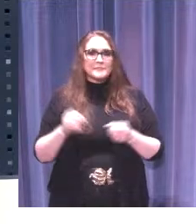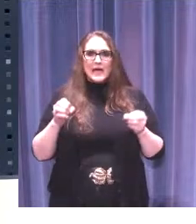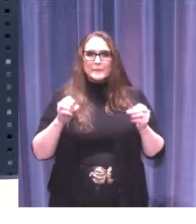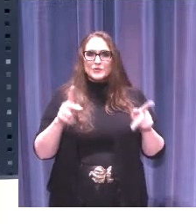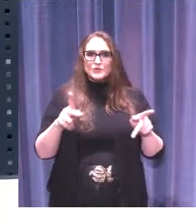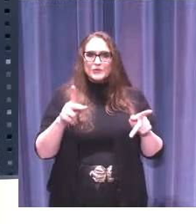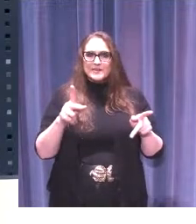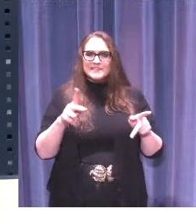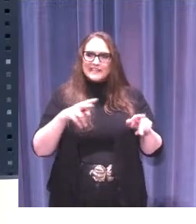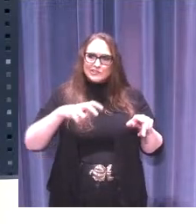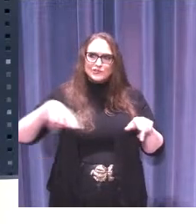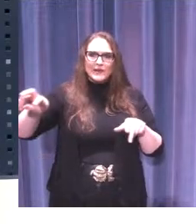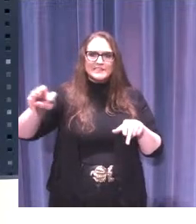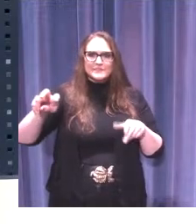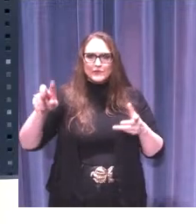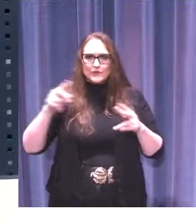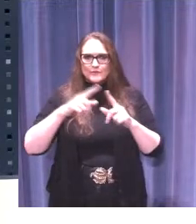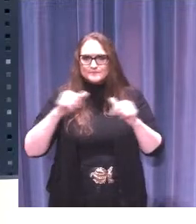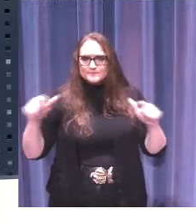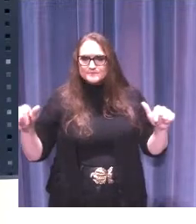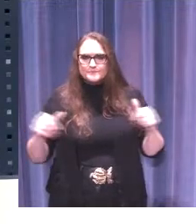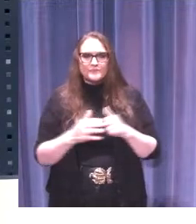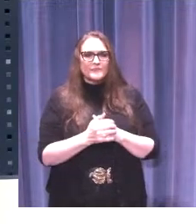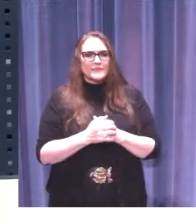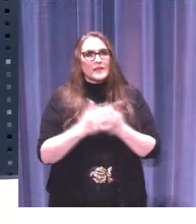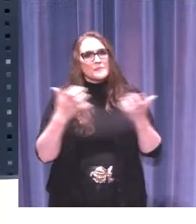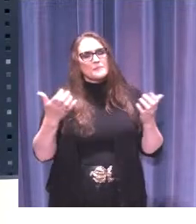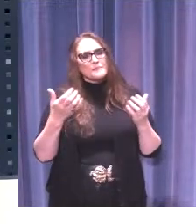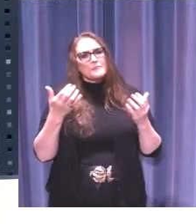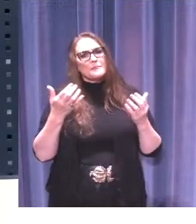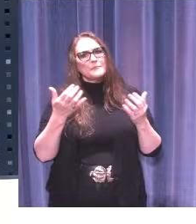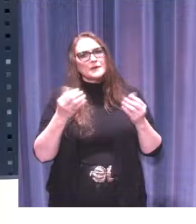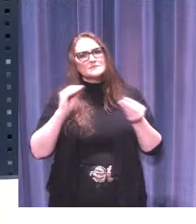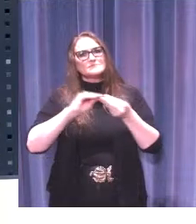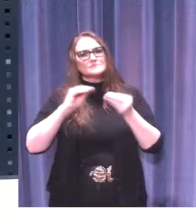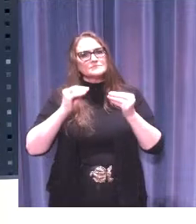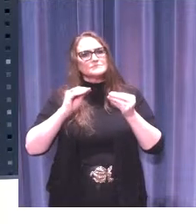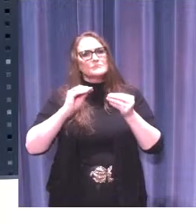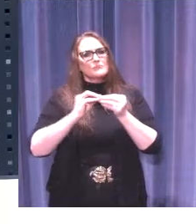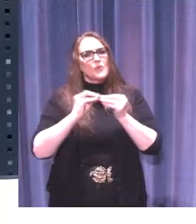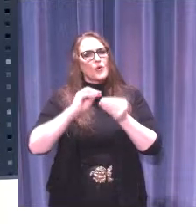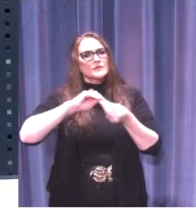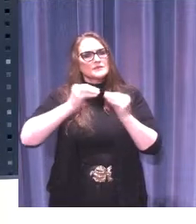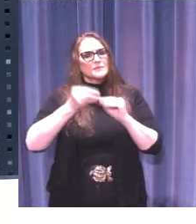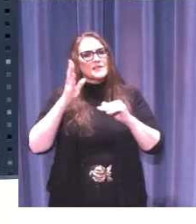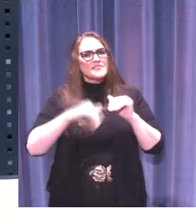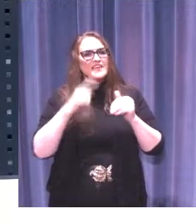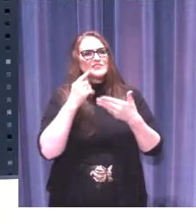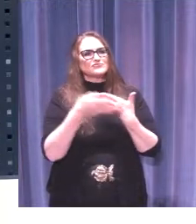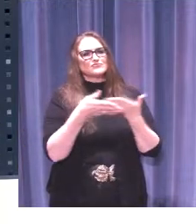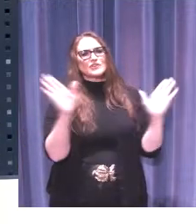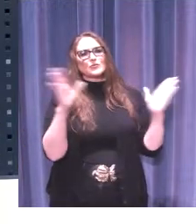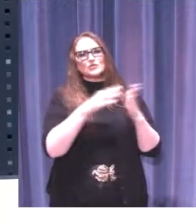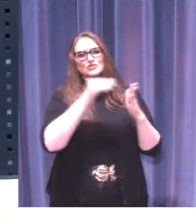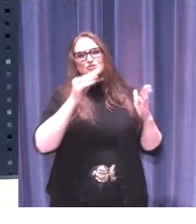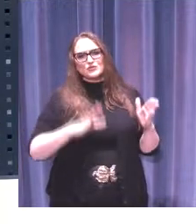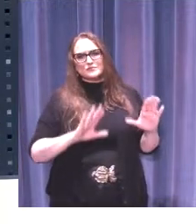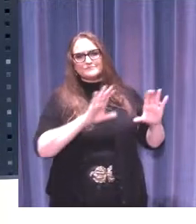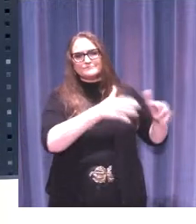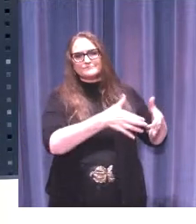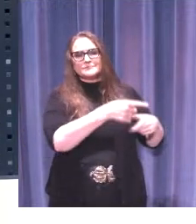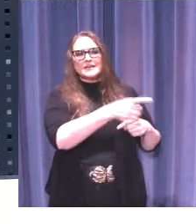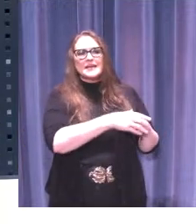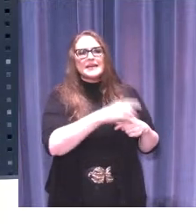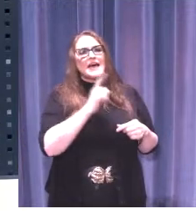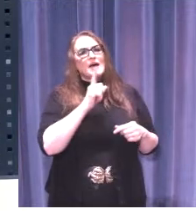opportunities, transfer and the like, at a much greater clip than the general student body. I'm very proud